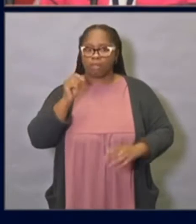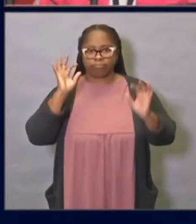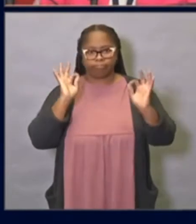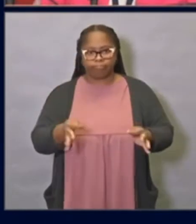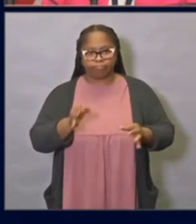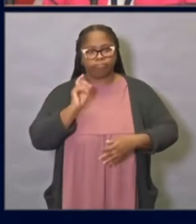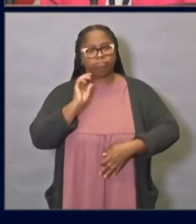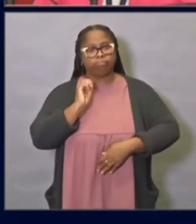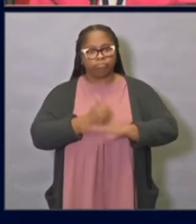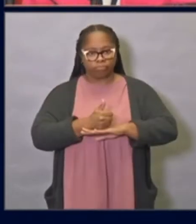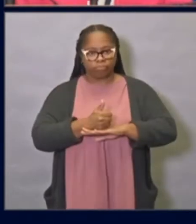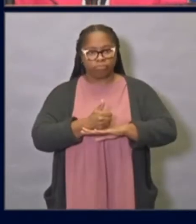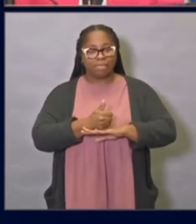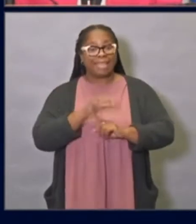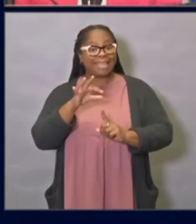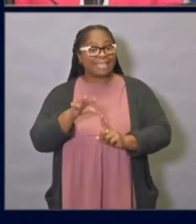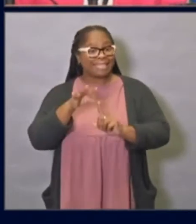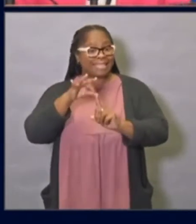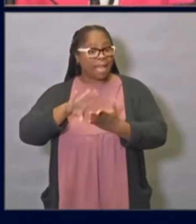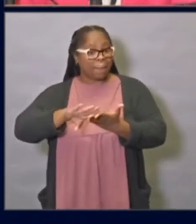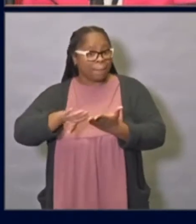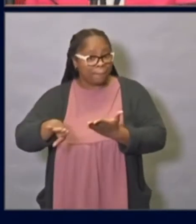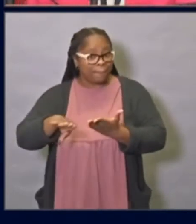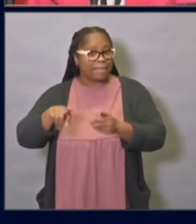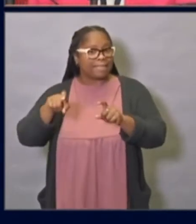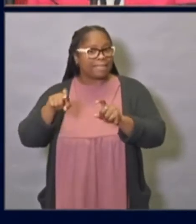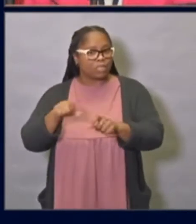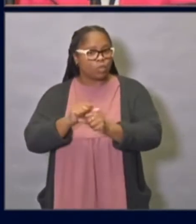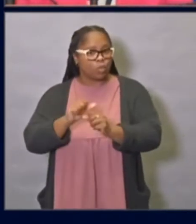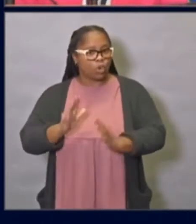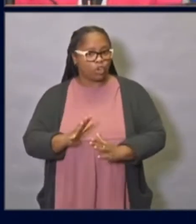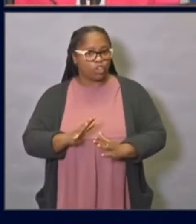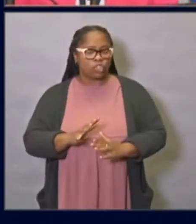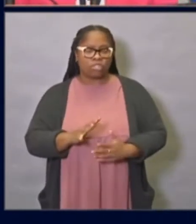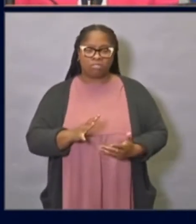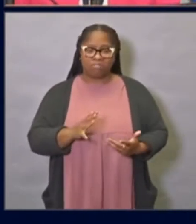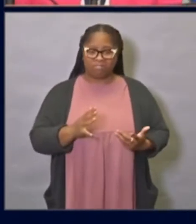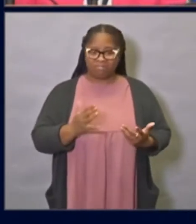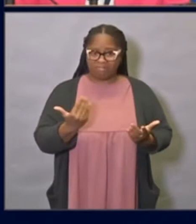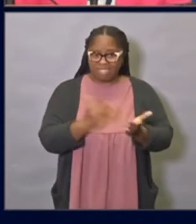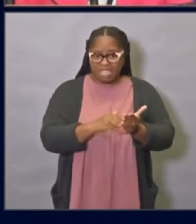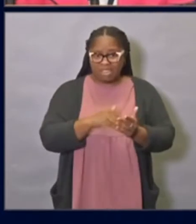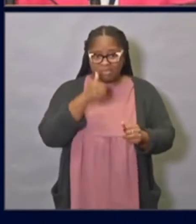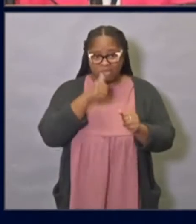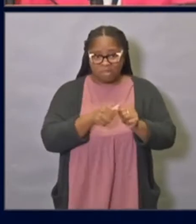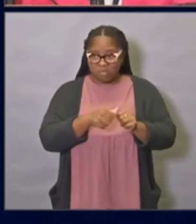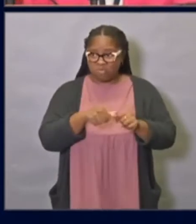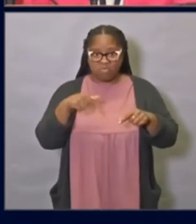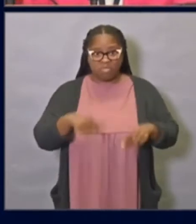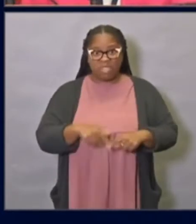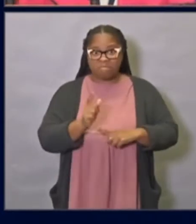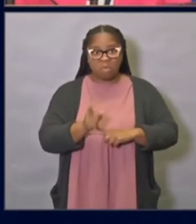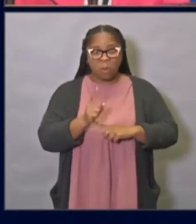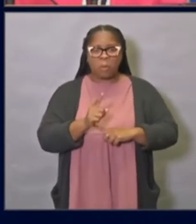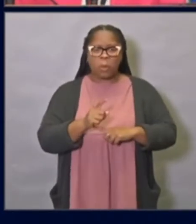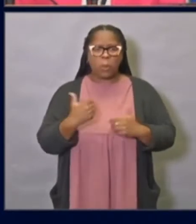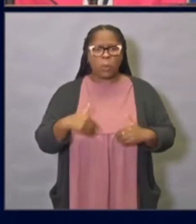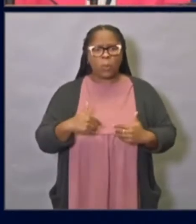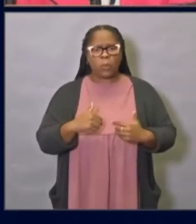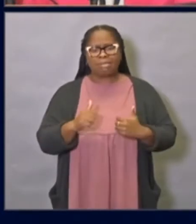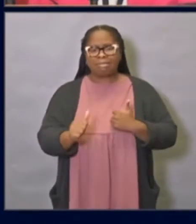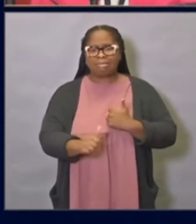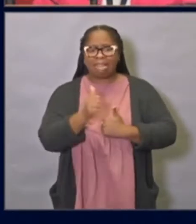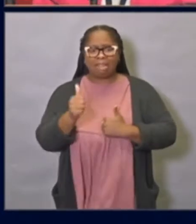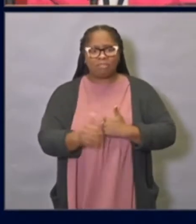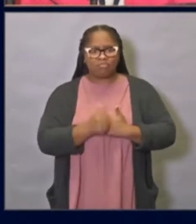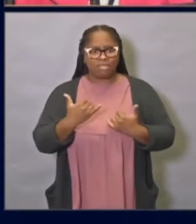essential workers exempt. We're reminded that we face one of the most dangerous moments in this pandemic, and